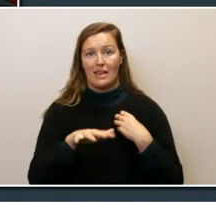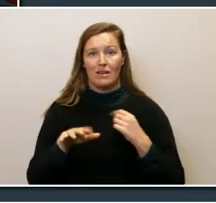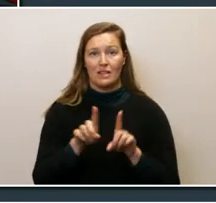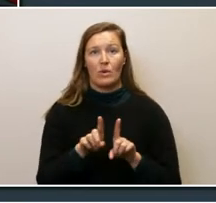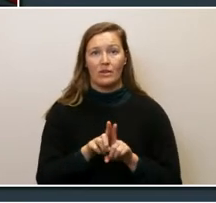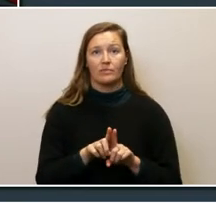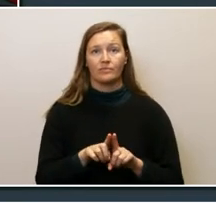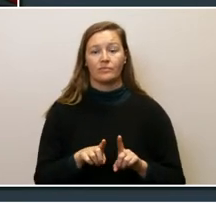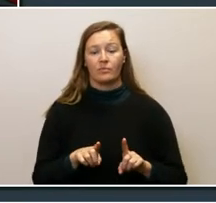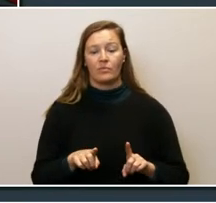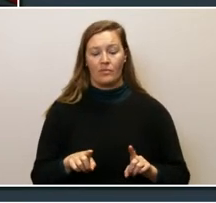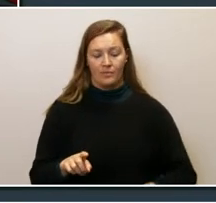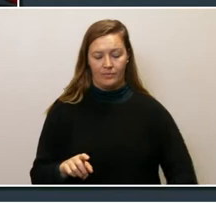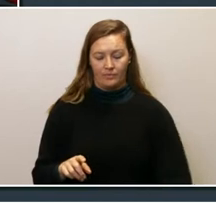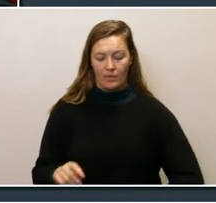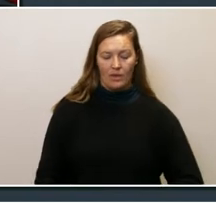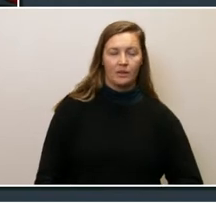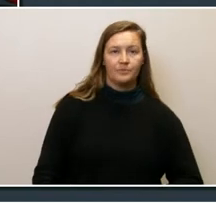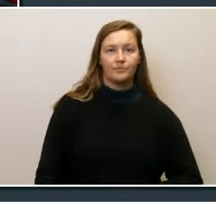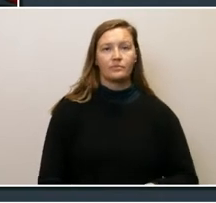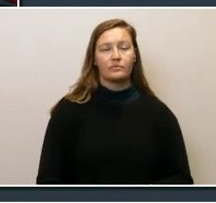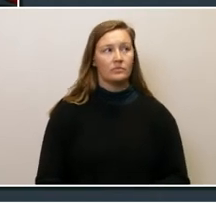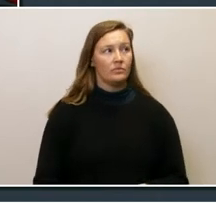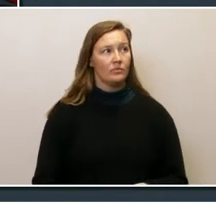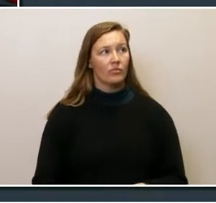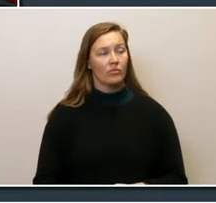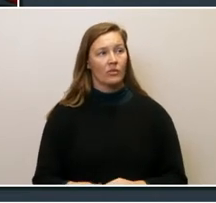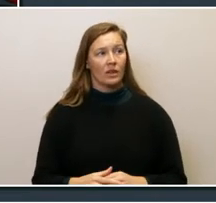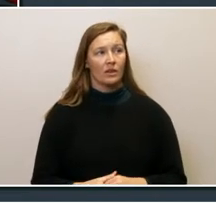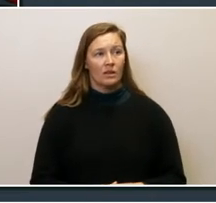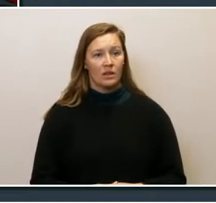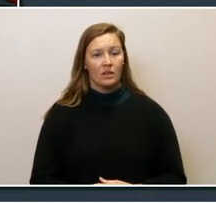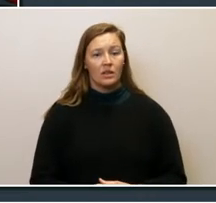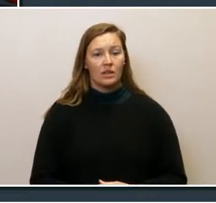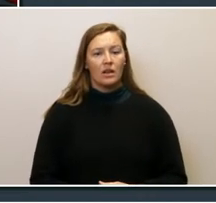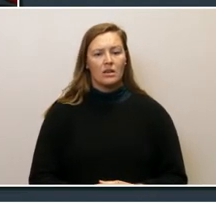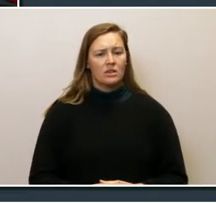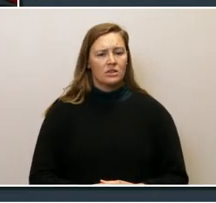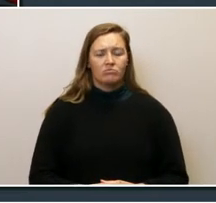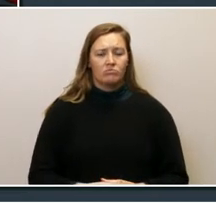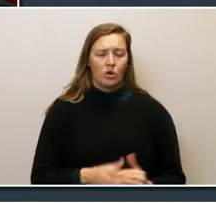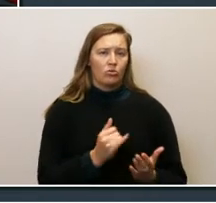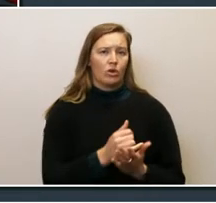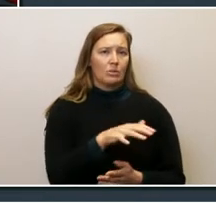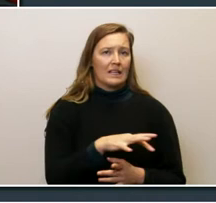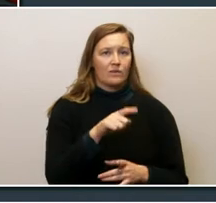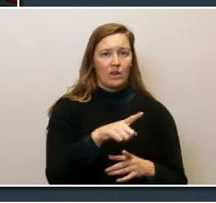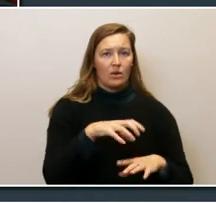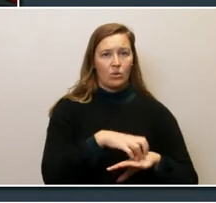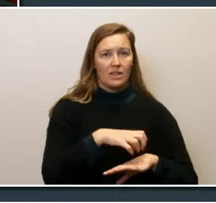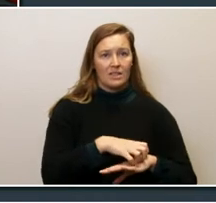there. And this is just a centre that is very, very poorly positioned within